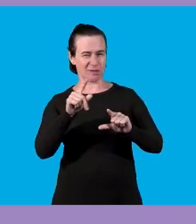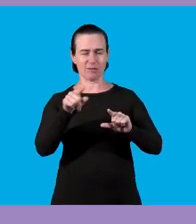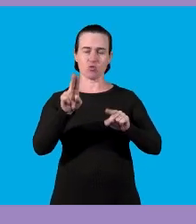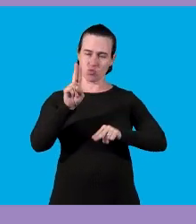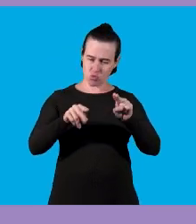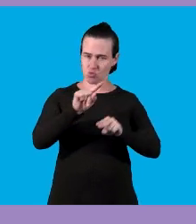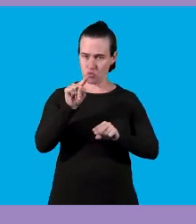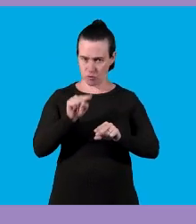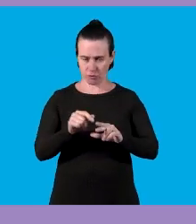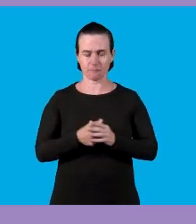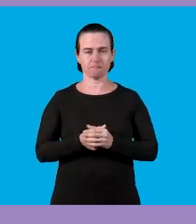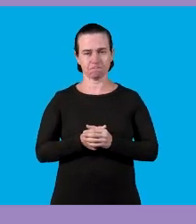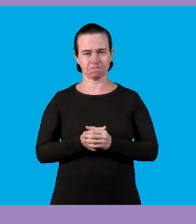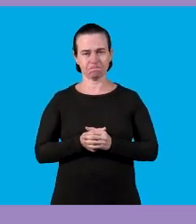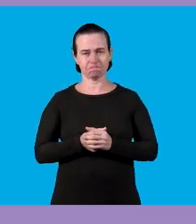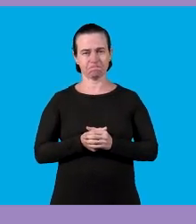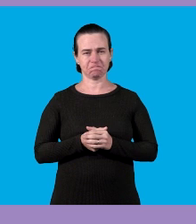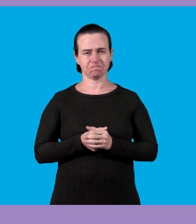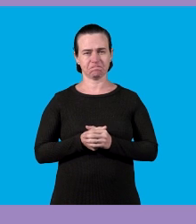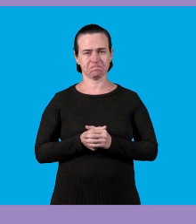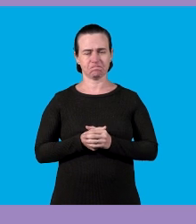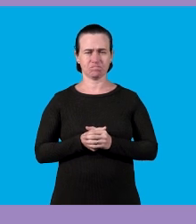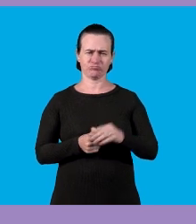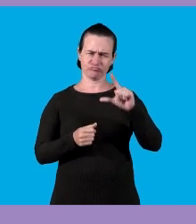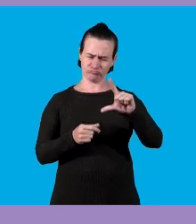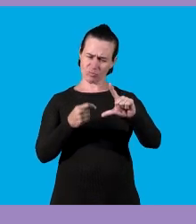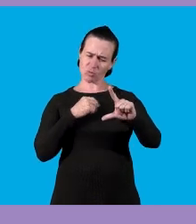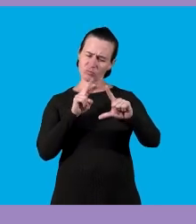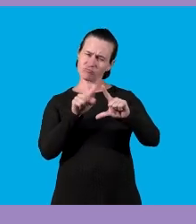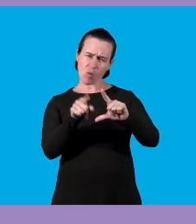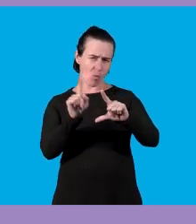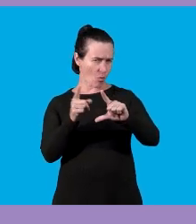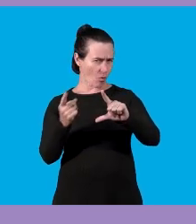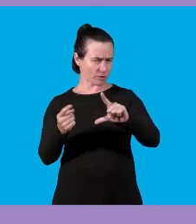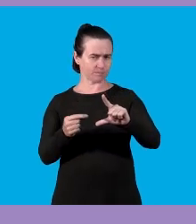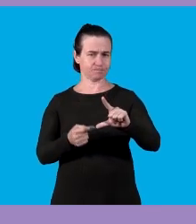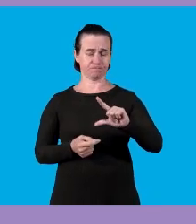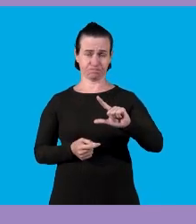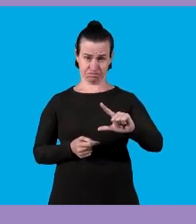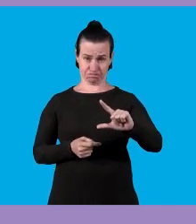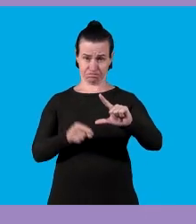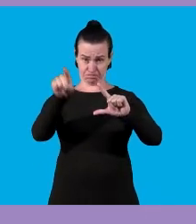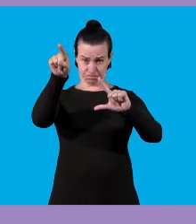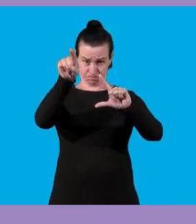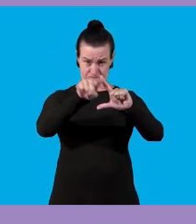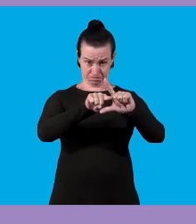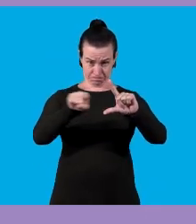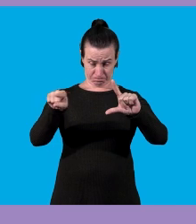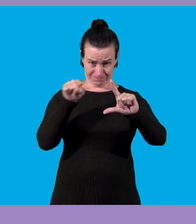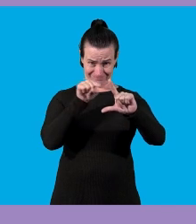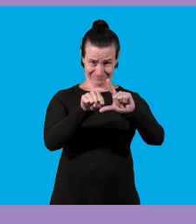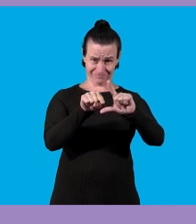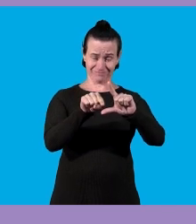different question. That angle there. So what do you notice is that when I look at that angle